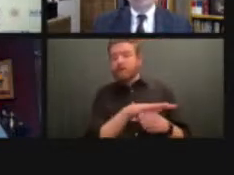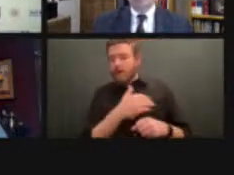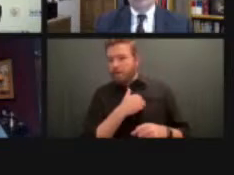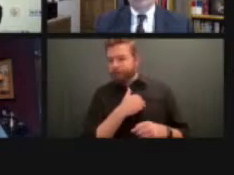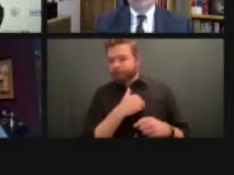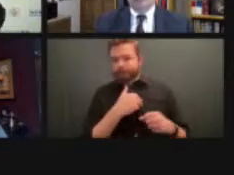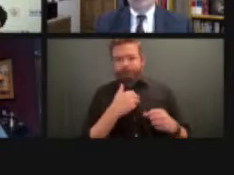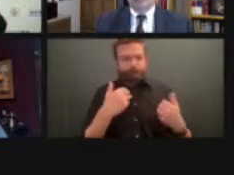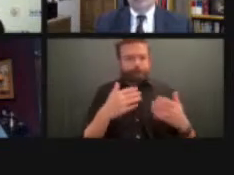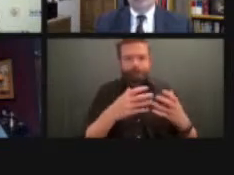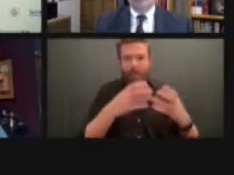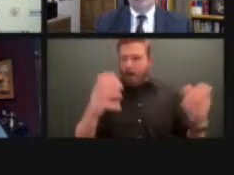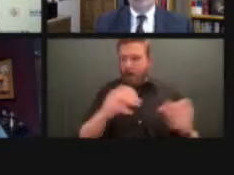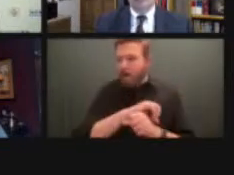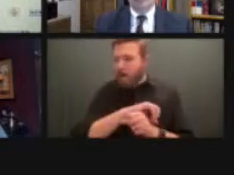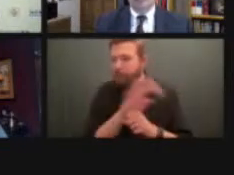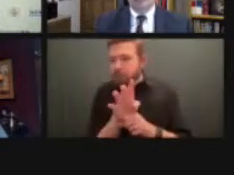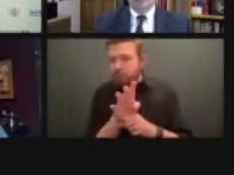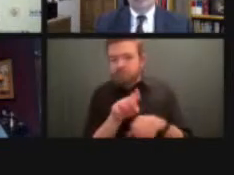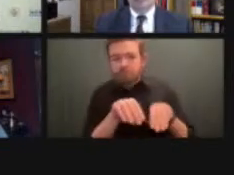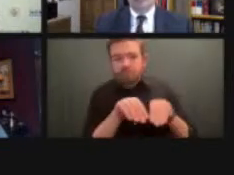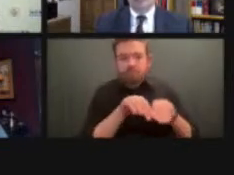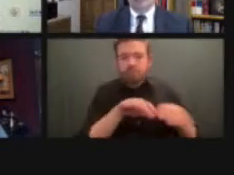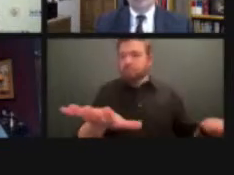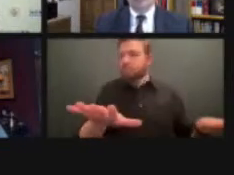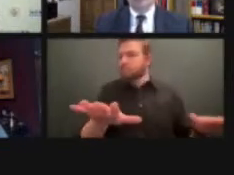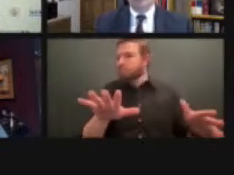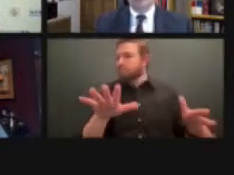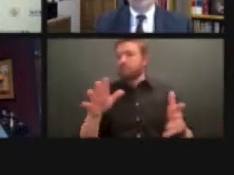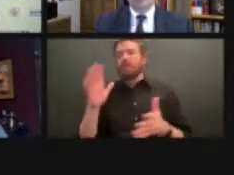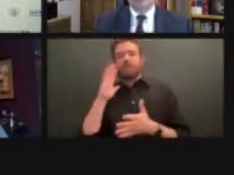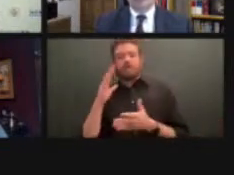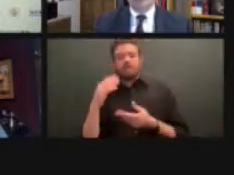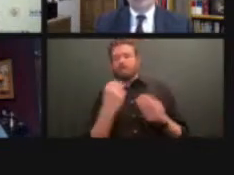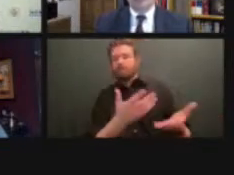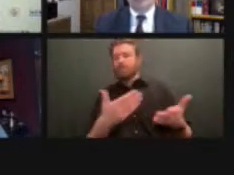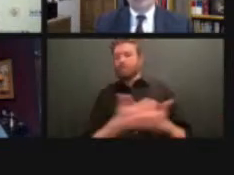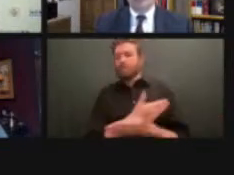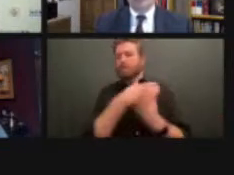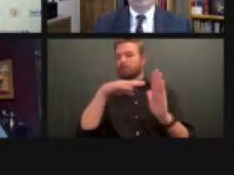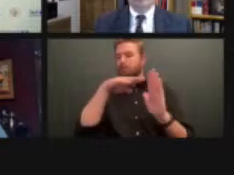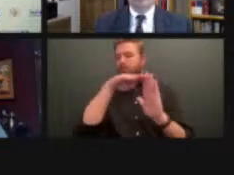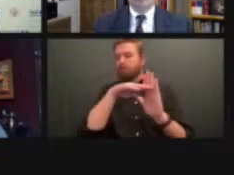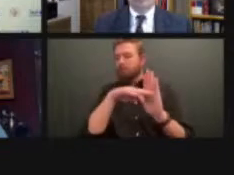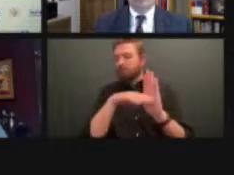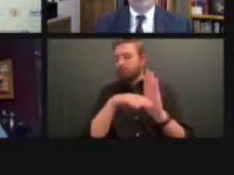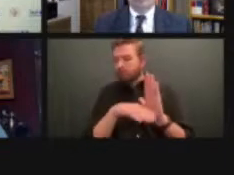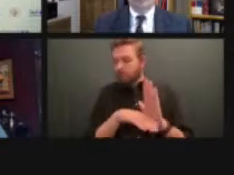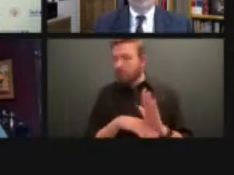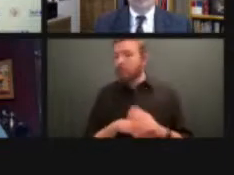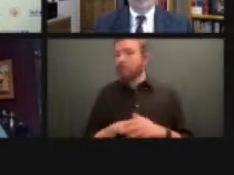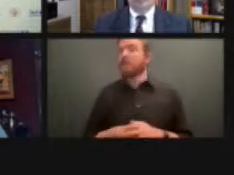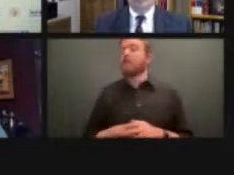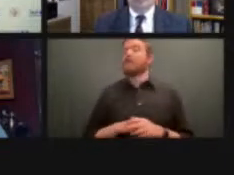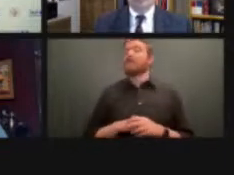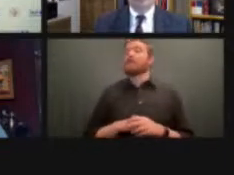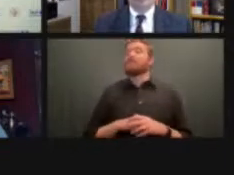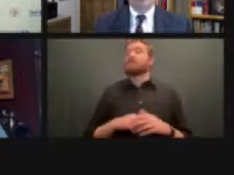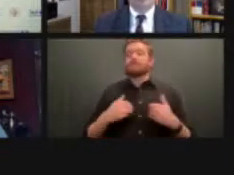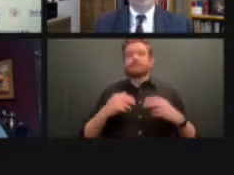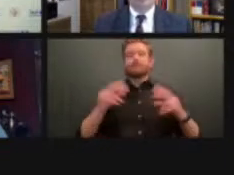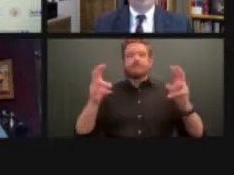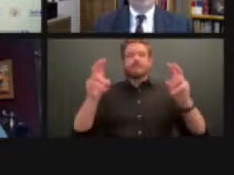The department also issued guidance over the weekend regarding the test to stay option for keeping